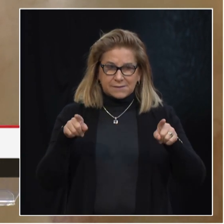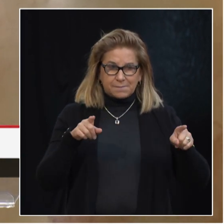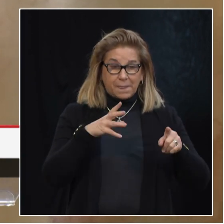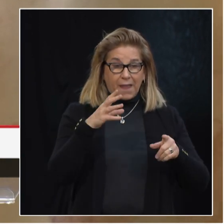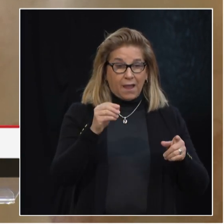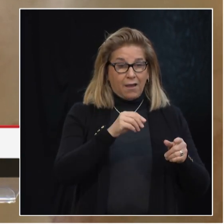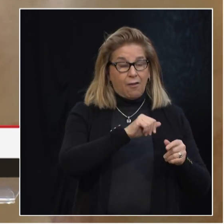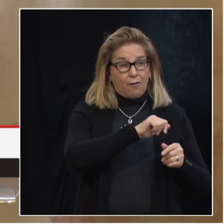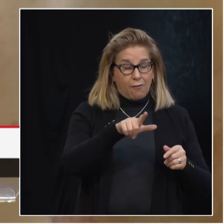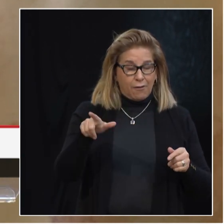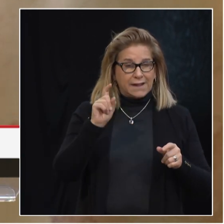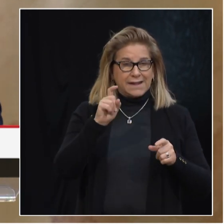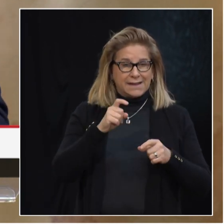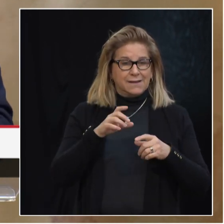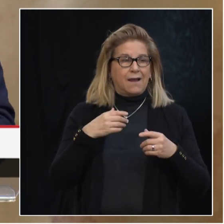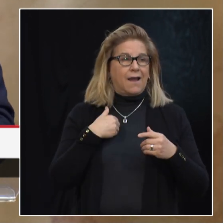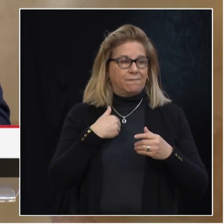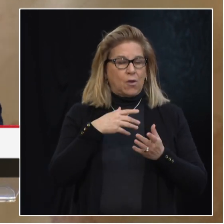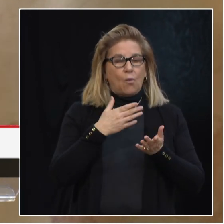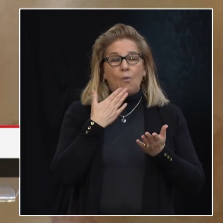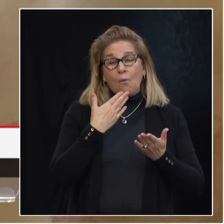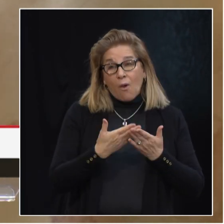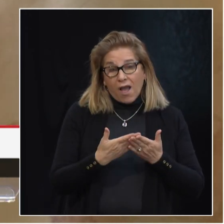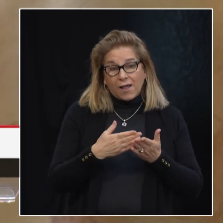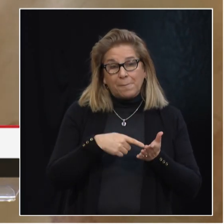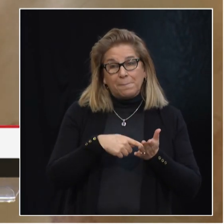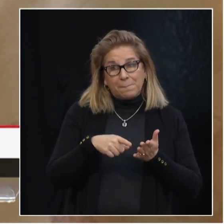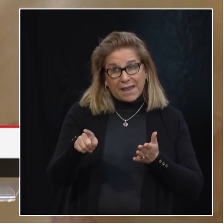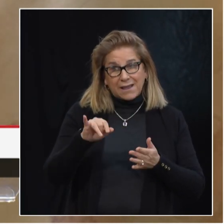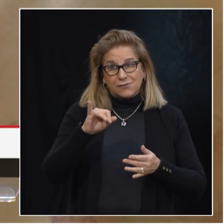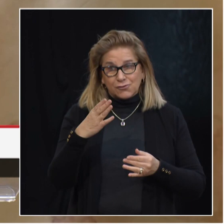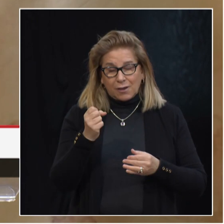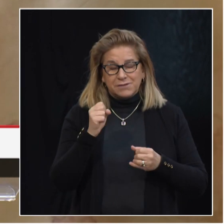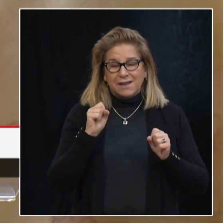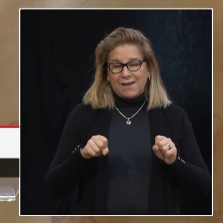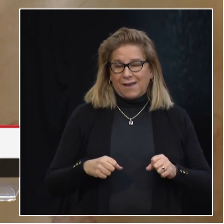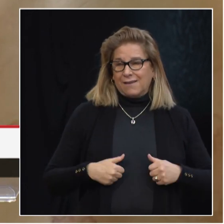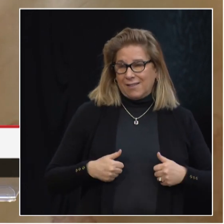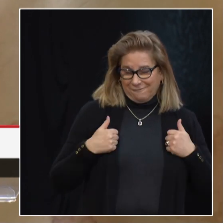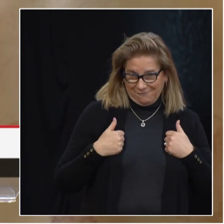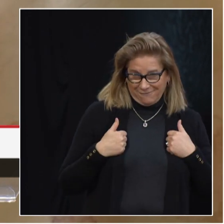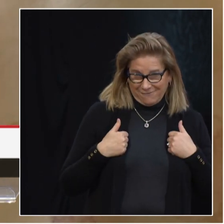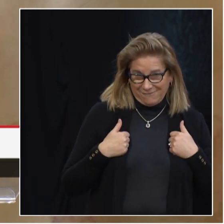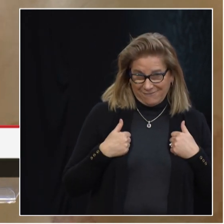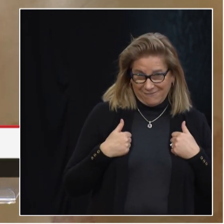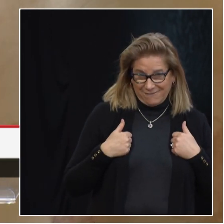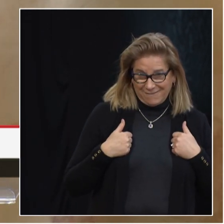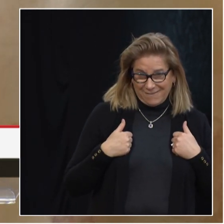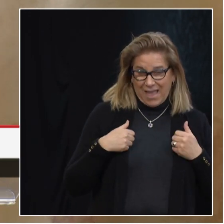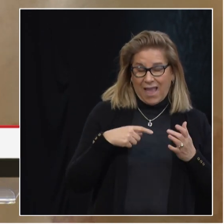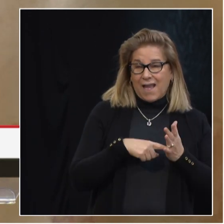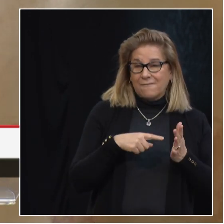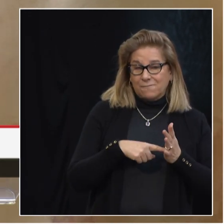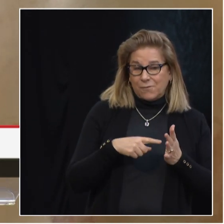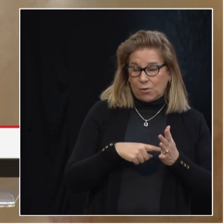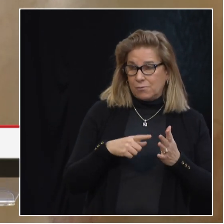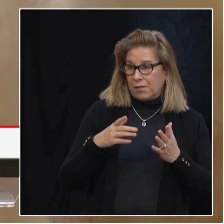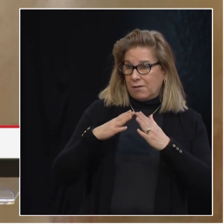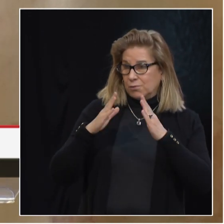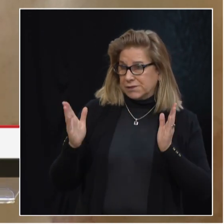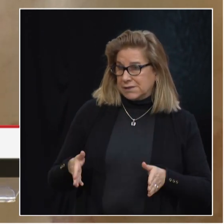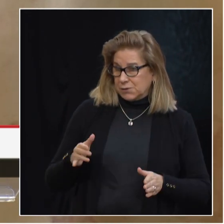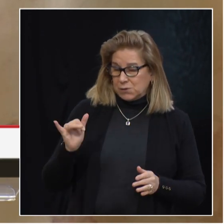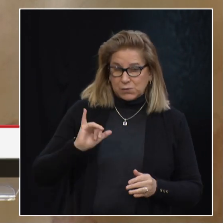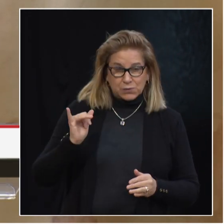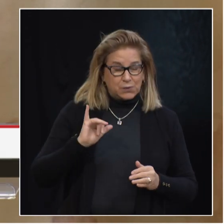supports and depends on all of you in this room who are eager to form partnerships, grow their businesses, and invest in district